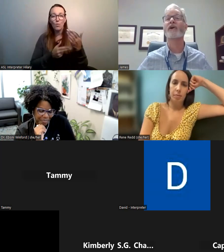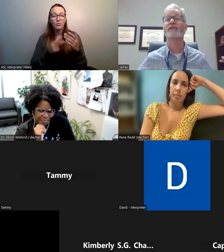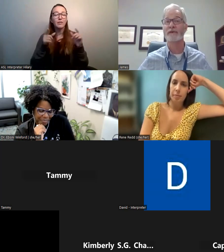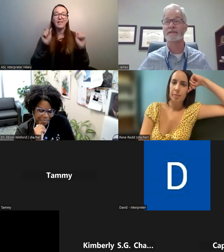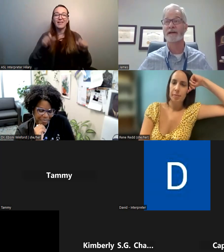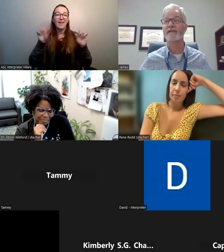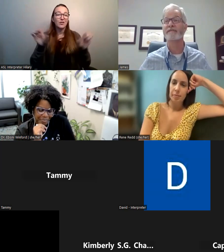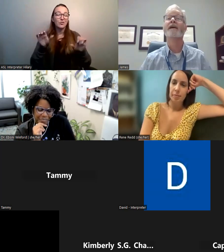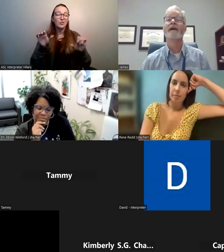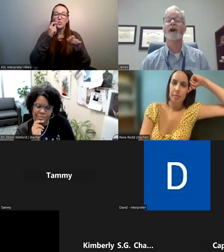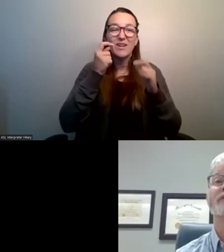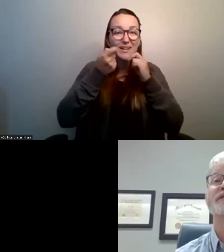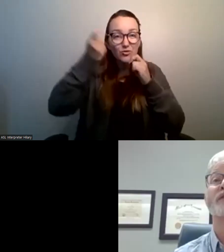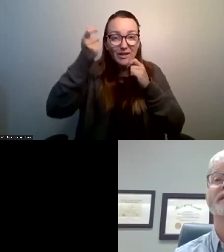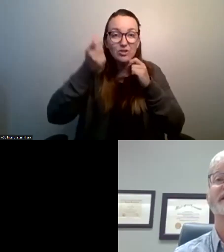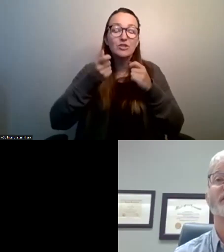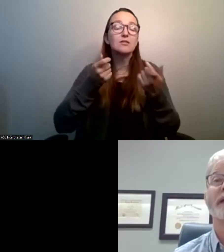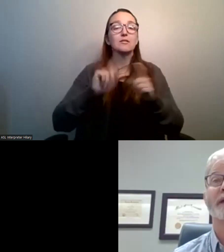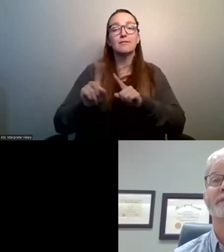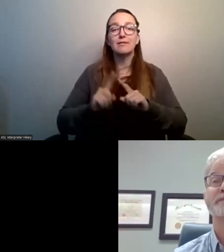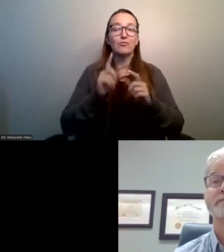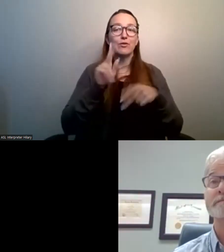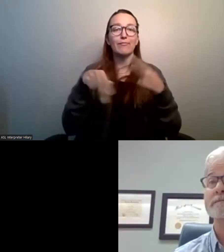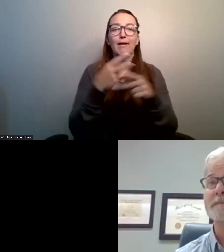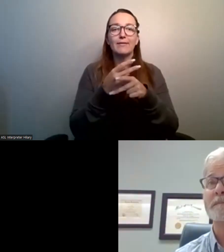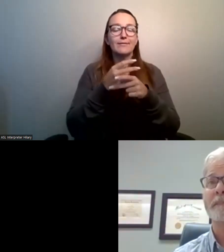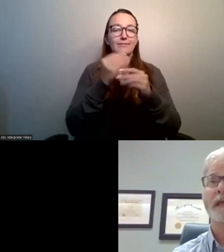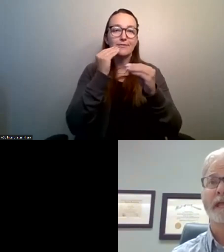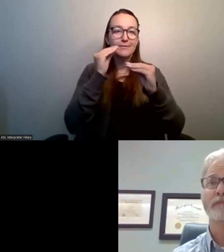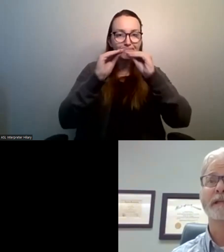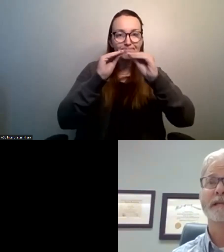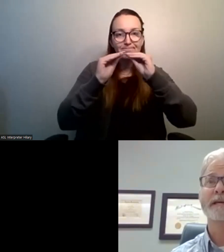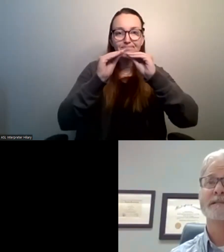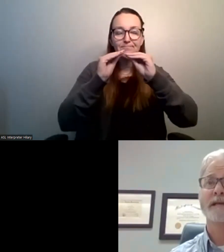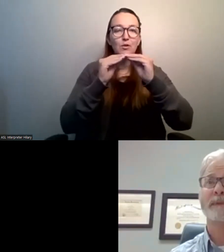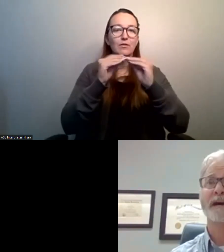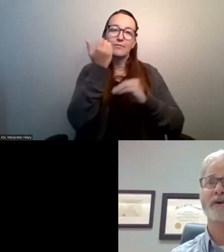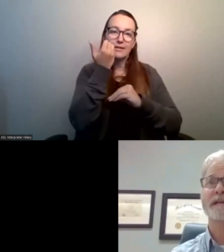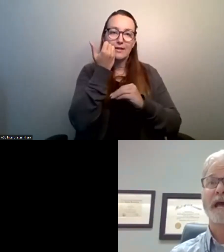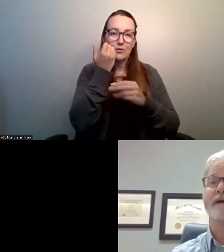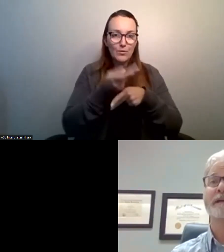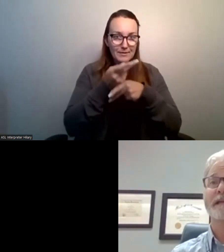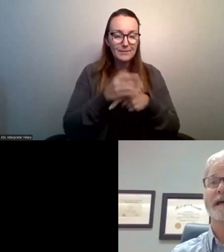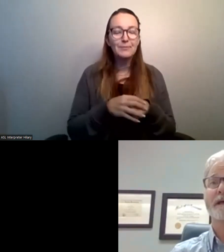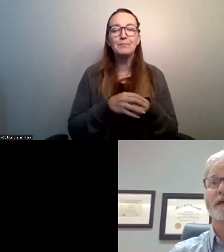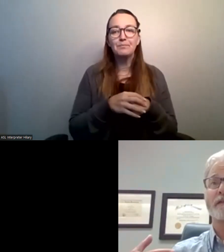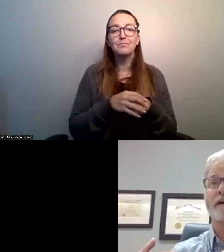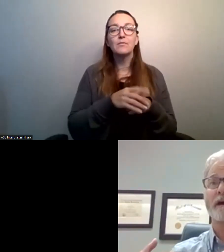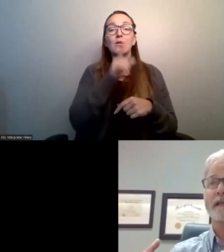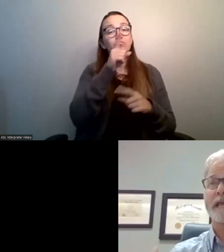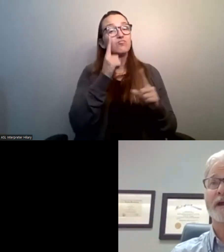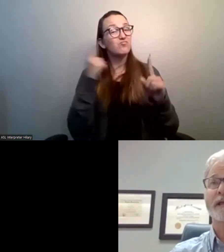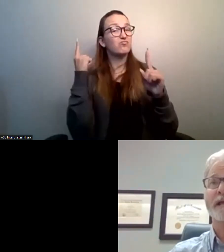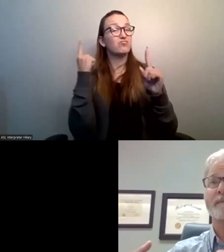and all sorts of restorative dental care. It really is about how to get